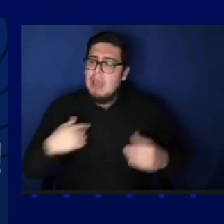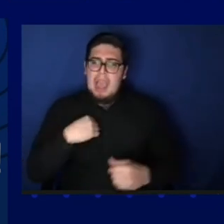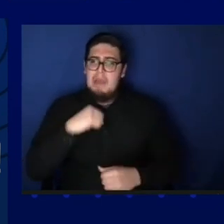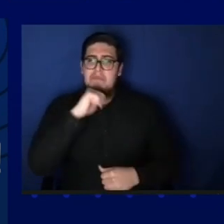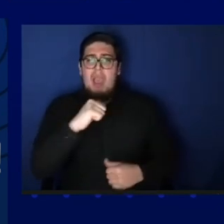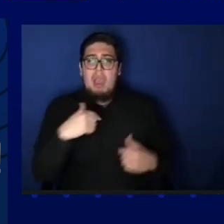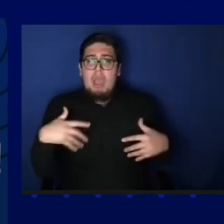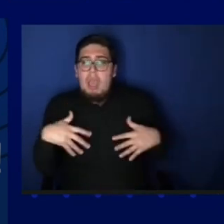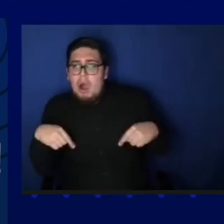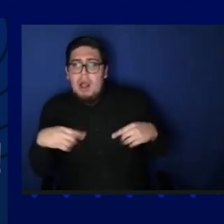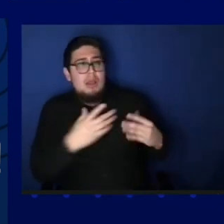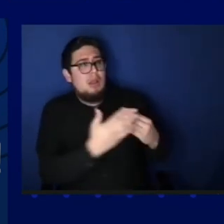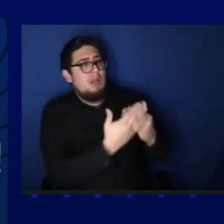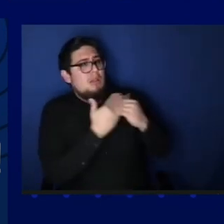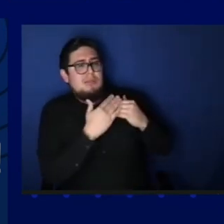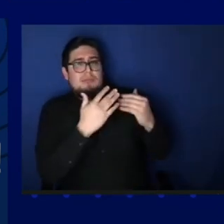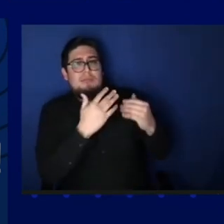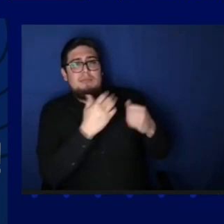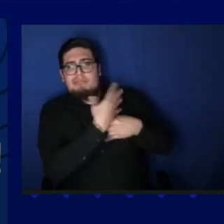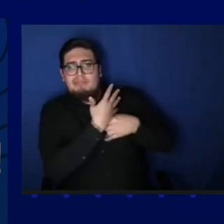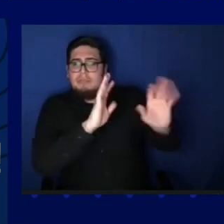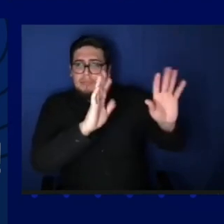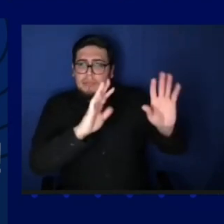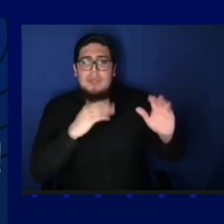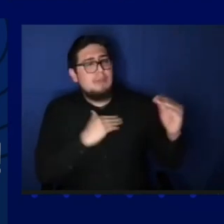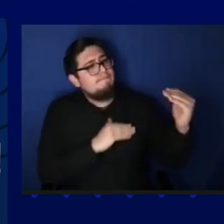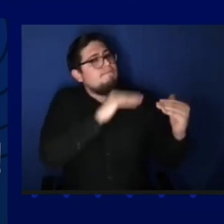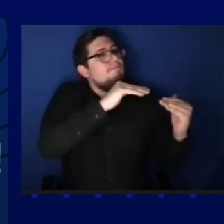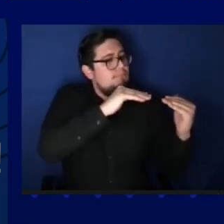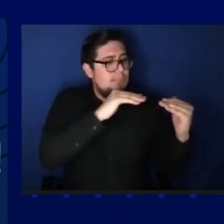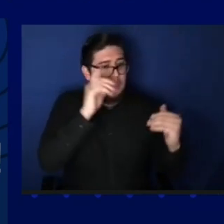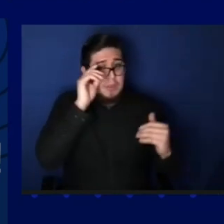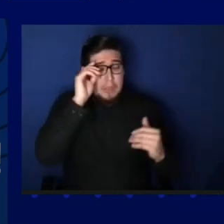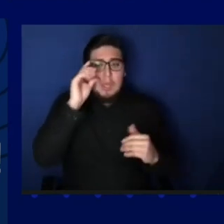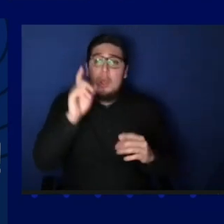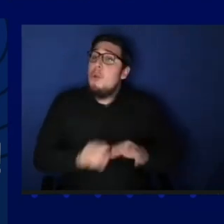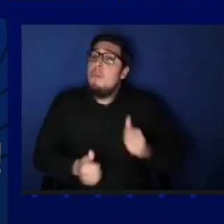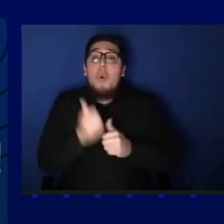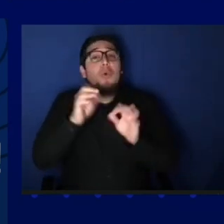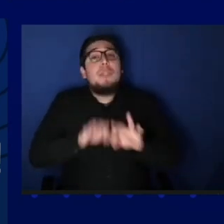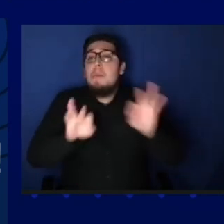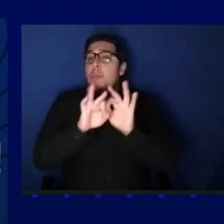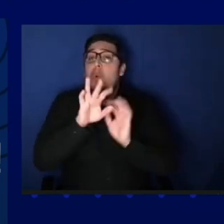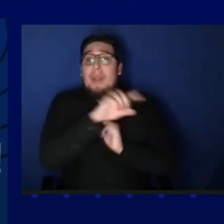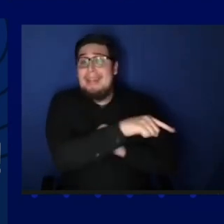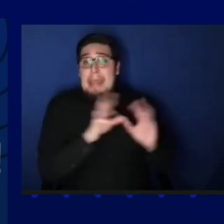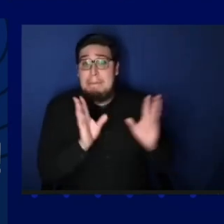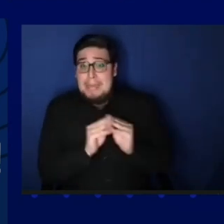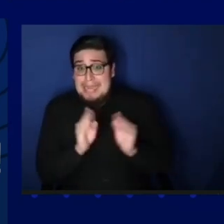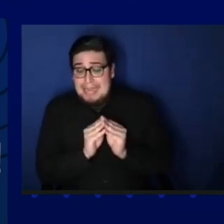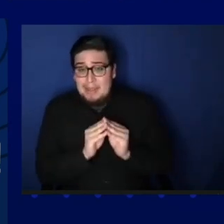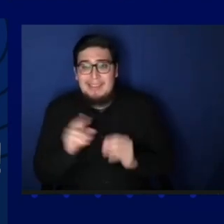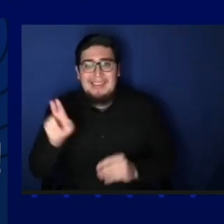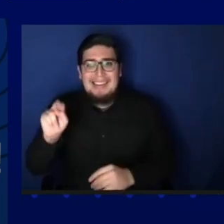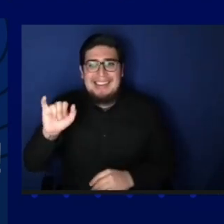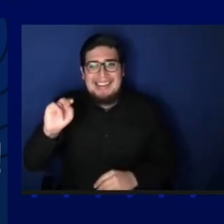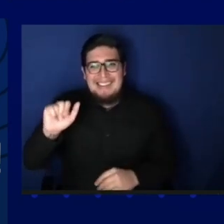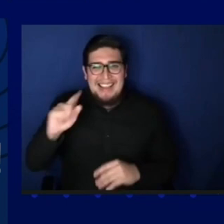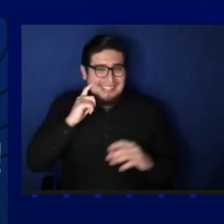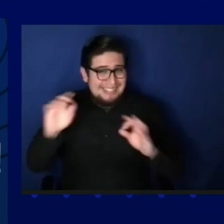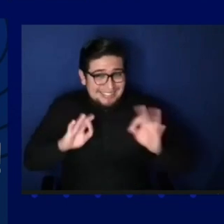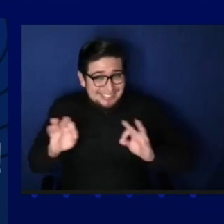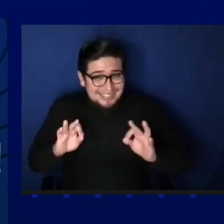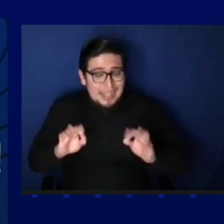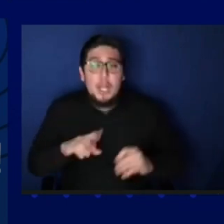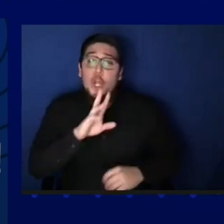that. I'm there on a mission. And so the most important goals of your meeting, as Nina laid out, make a personal connection using your story in